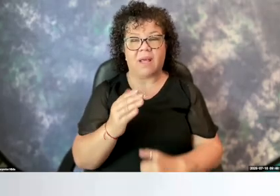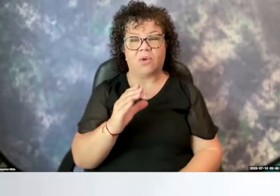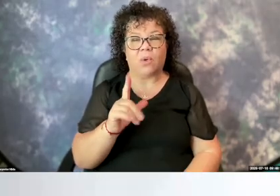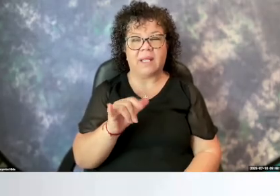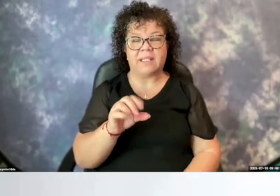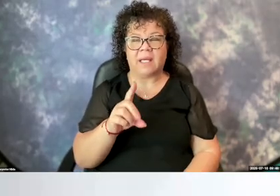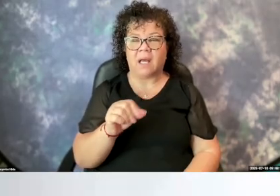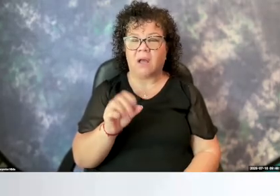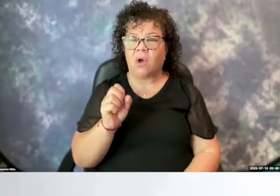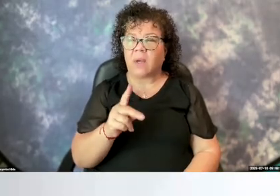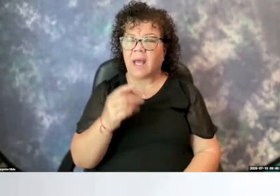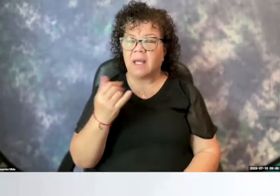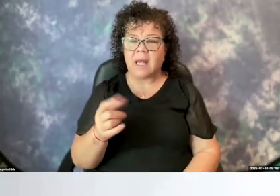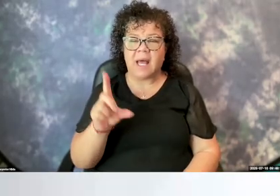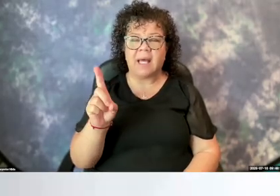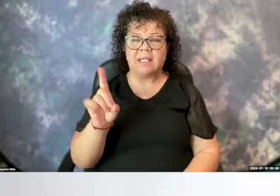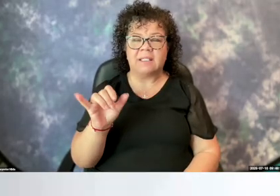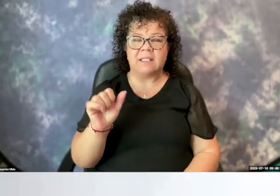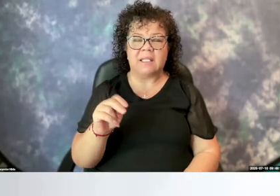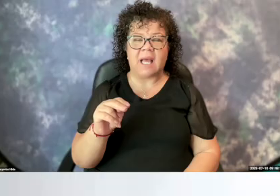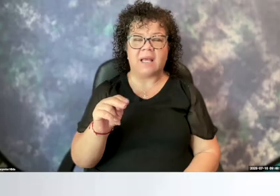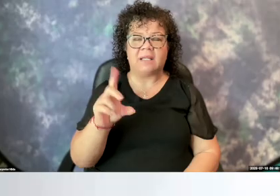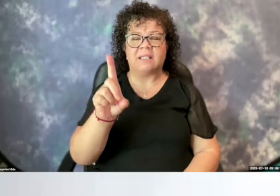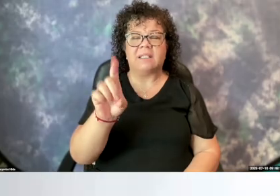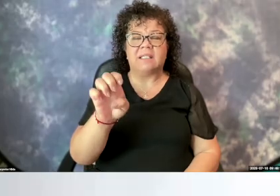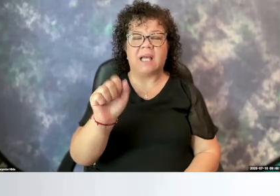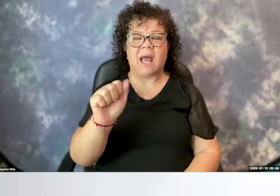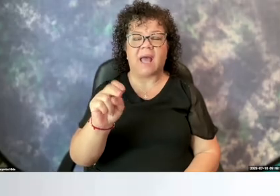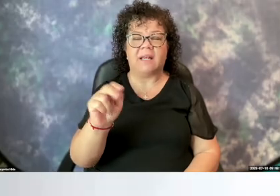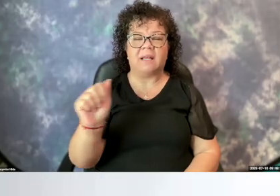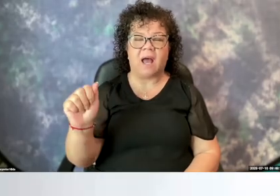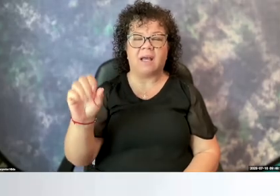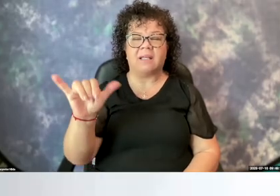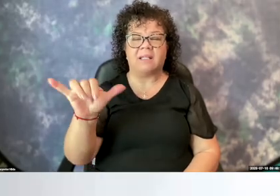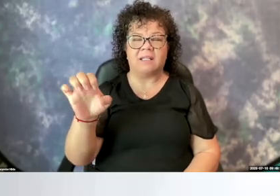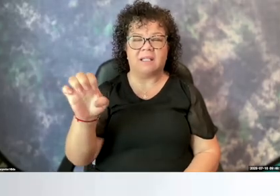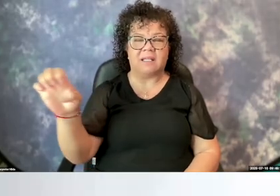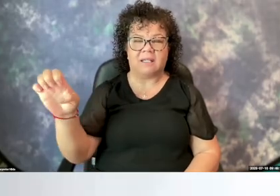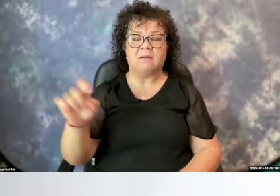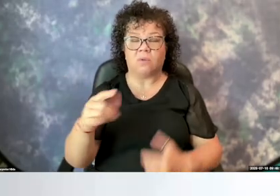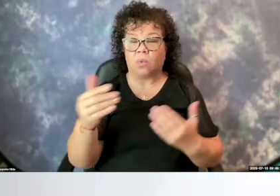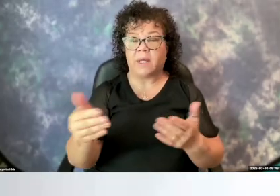Thank you, Lydia. Now going to Deanna Yee. Please go ahead and unmute yourself.